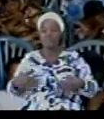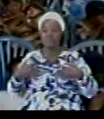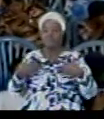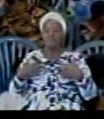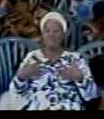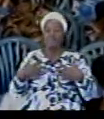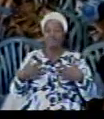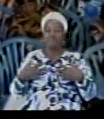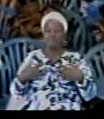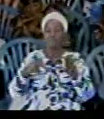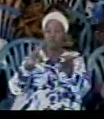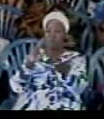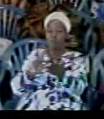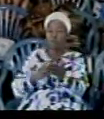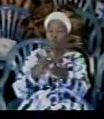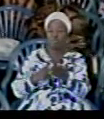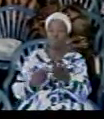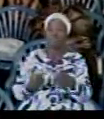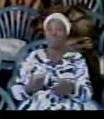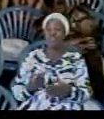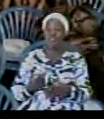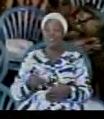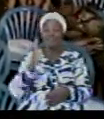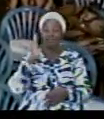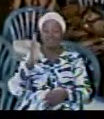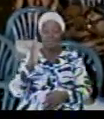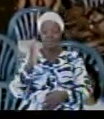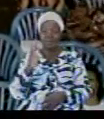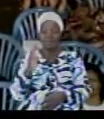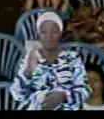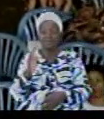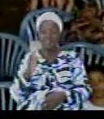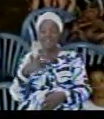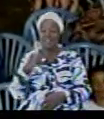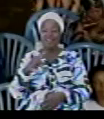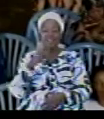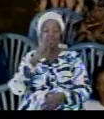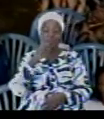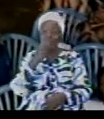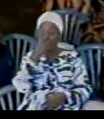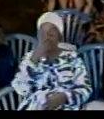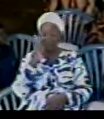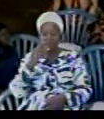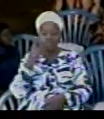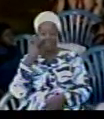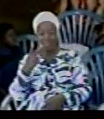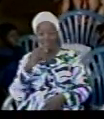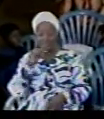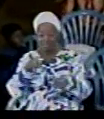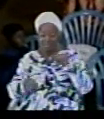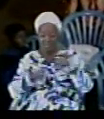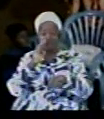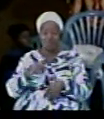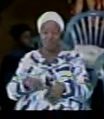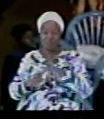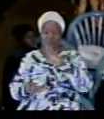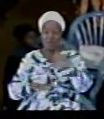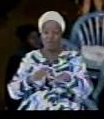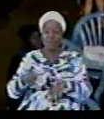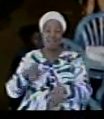Double testimony, triple testimony. The blind will see, the lame will walk, the deaf will